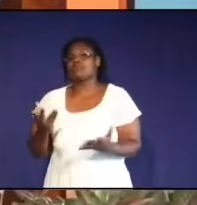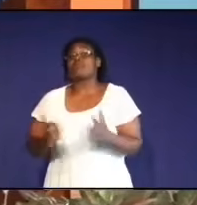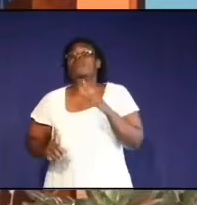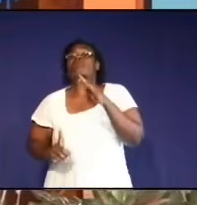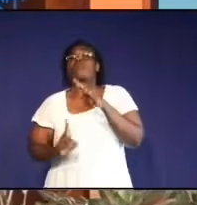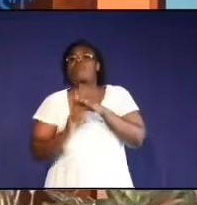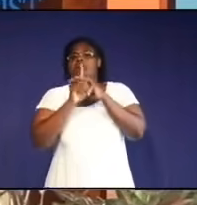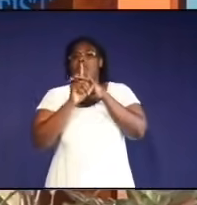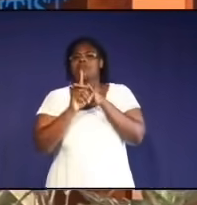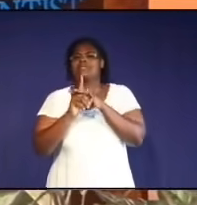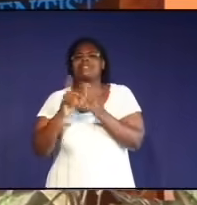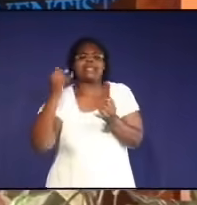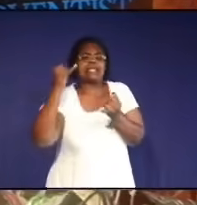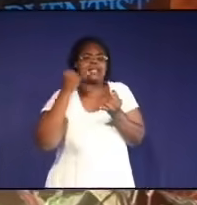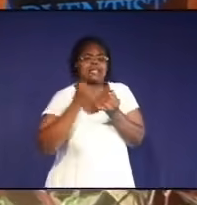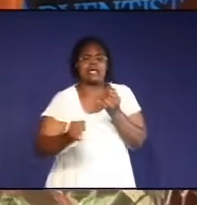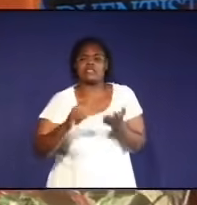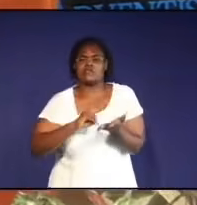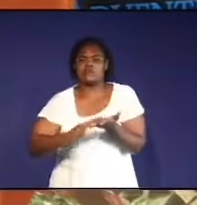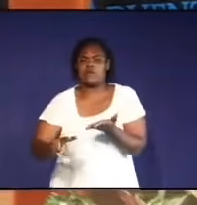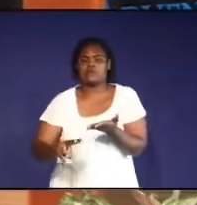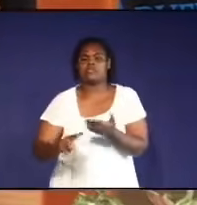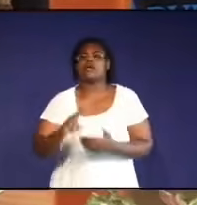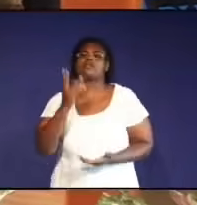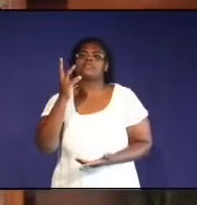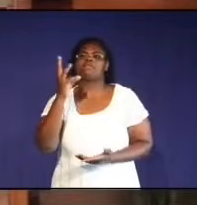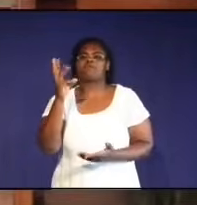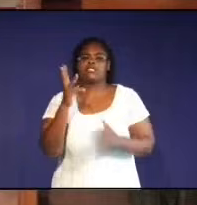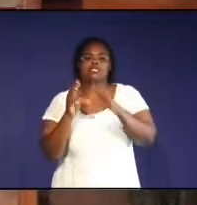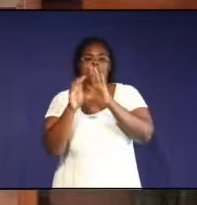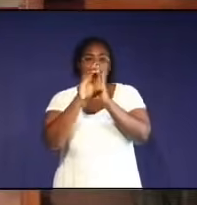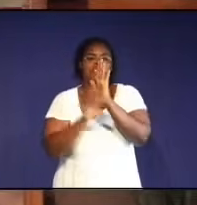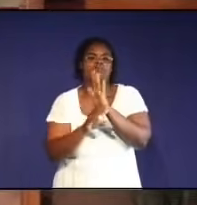last verse of the 6th chapter.